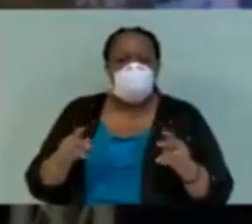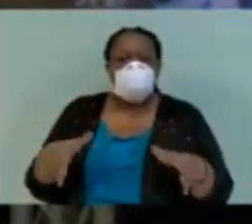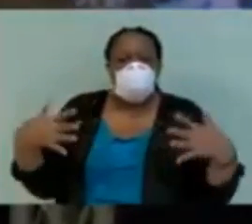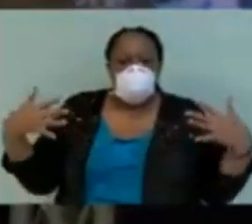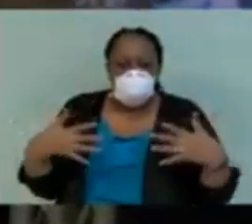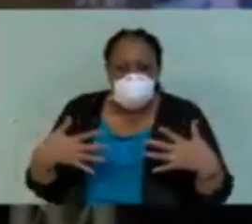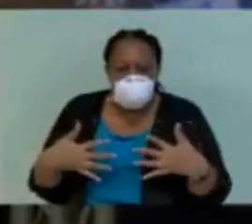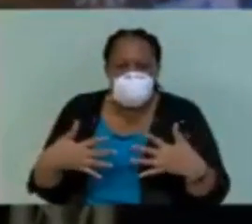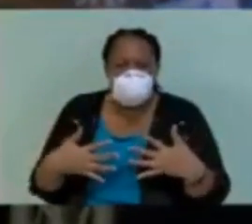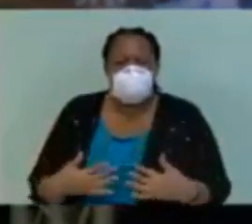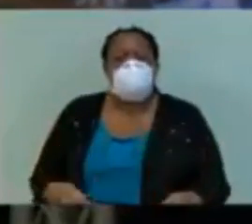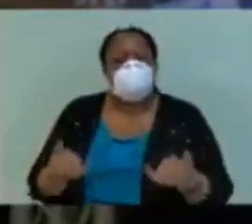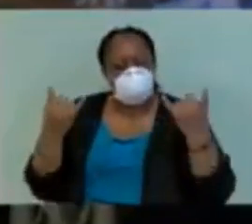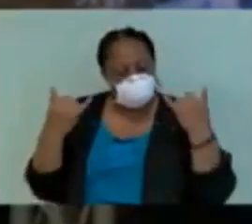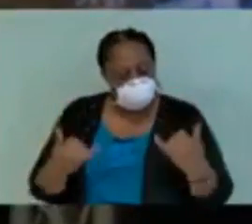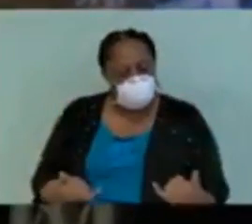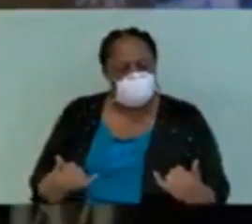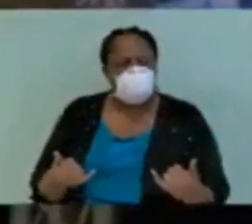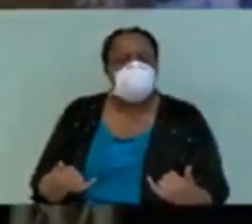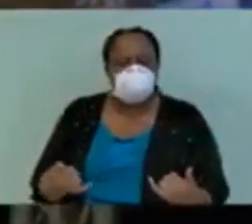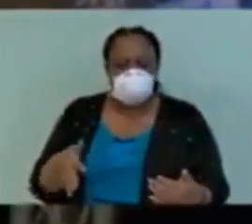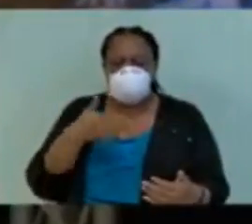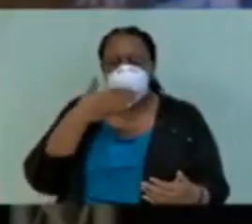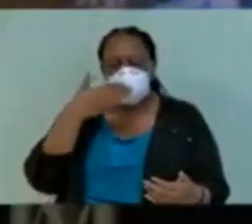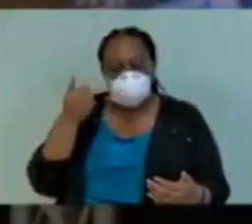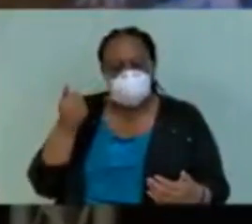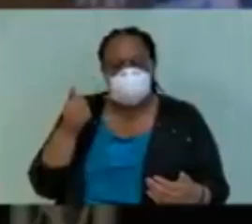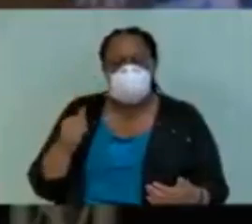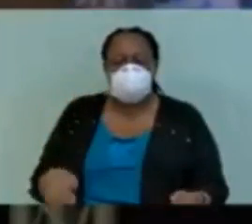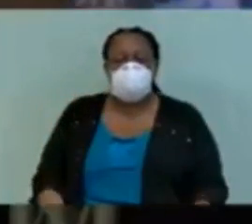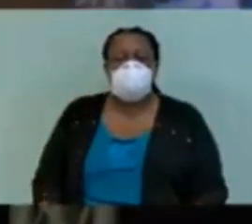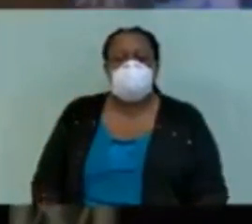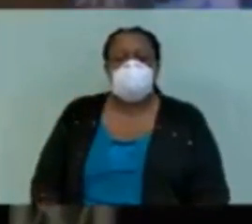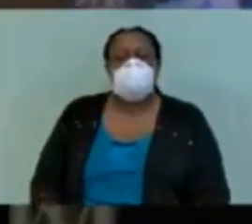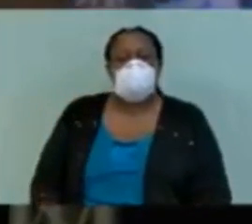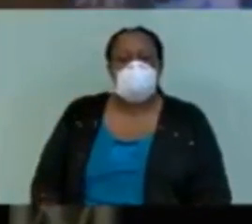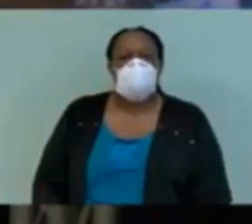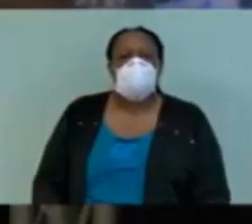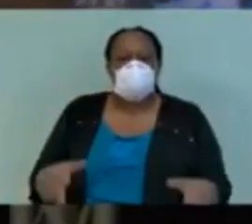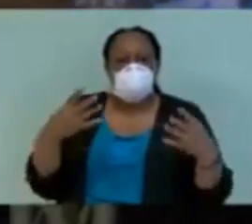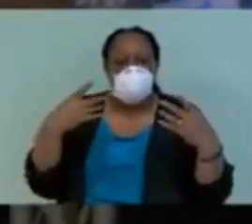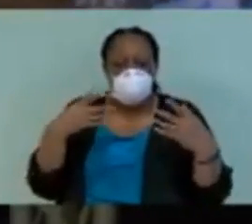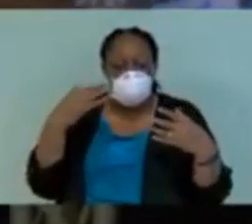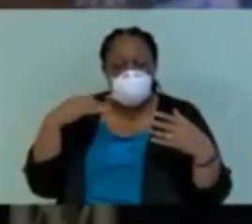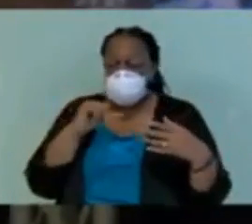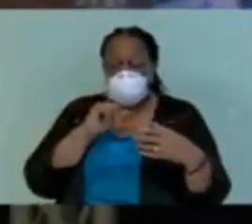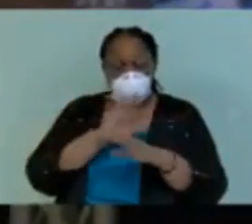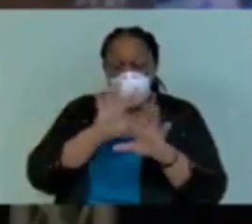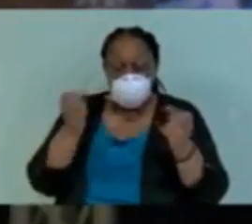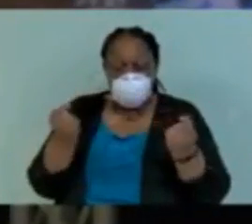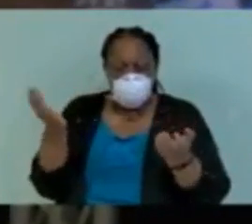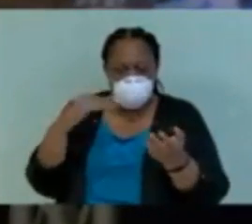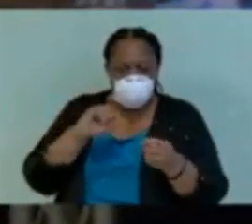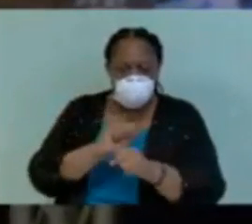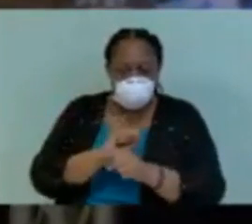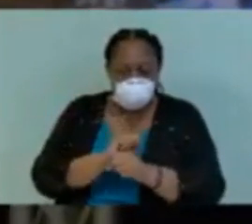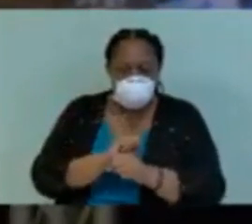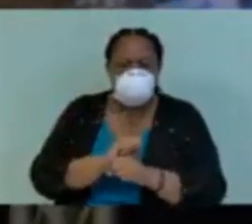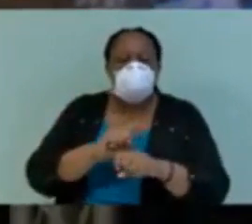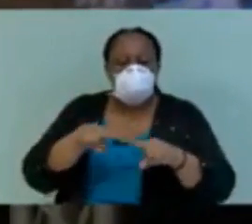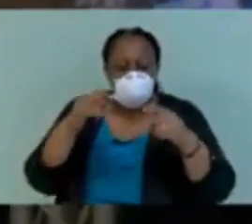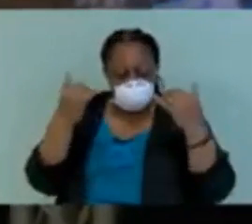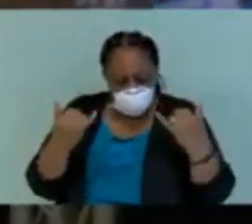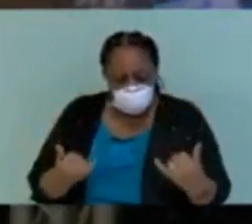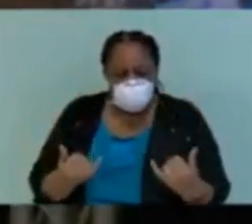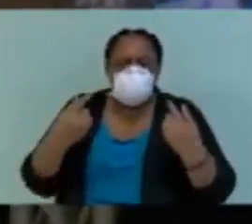Management was challenged by the early reaction of staff, but through persuasion and the constant